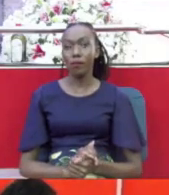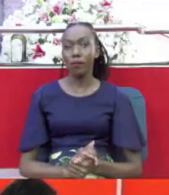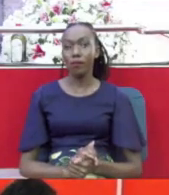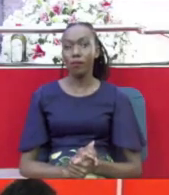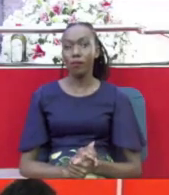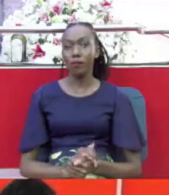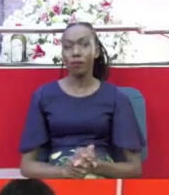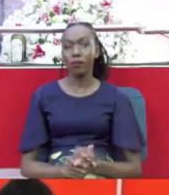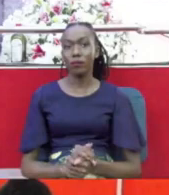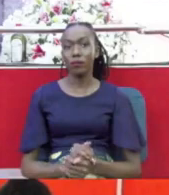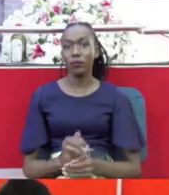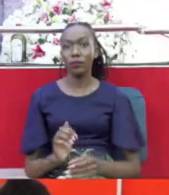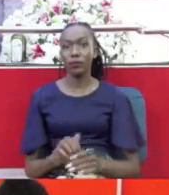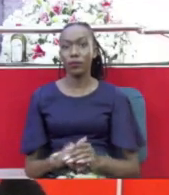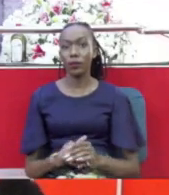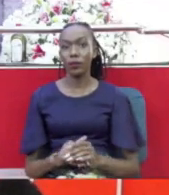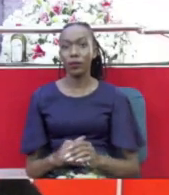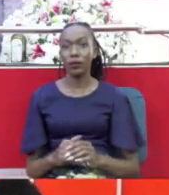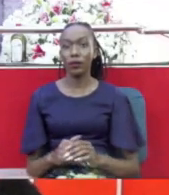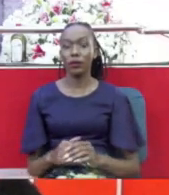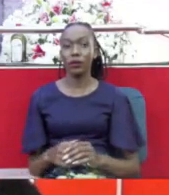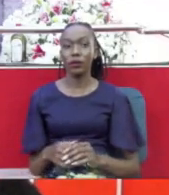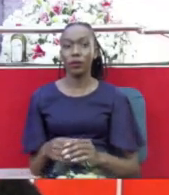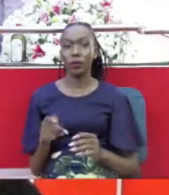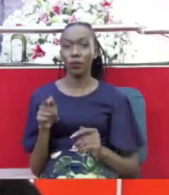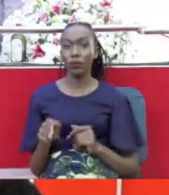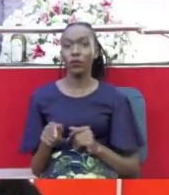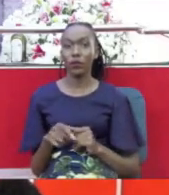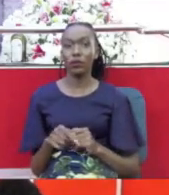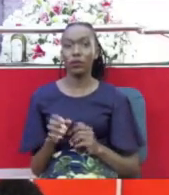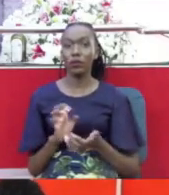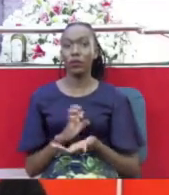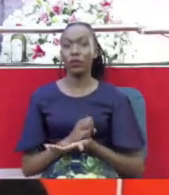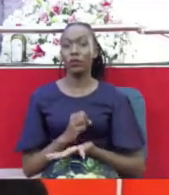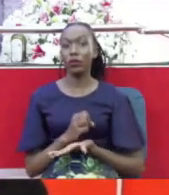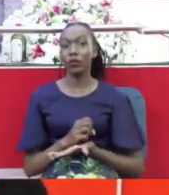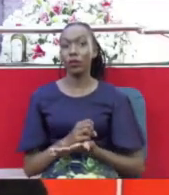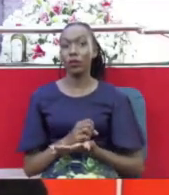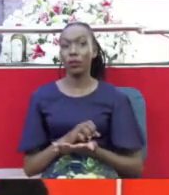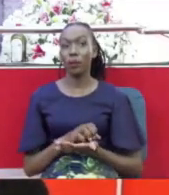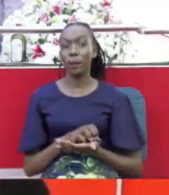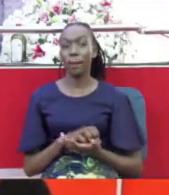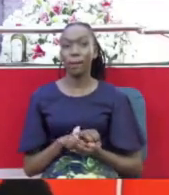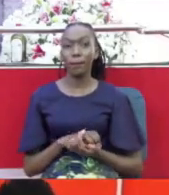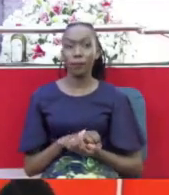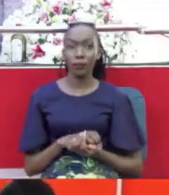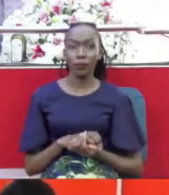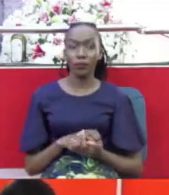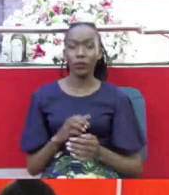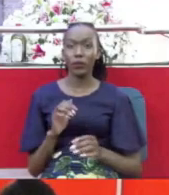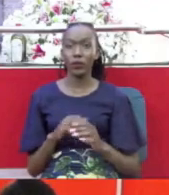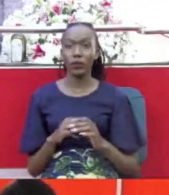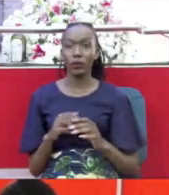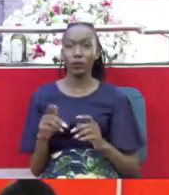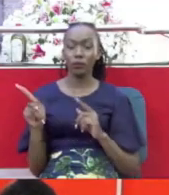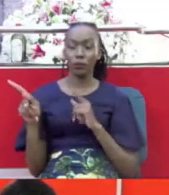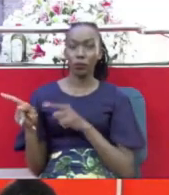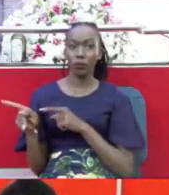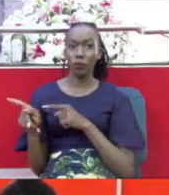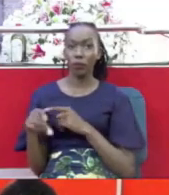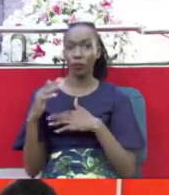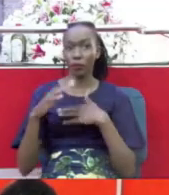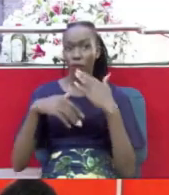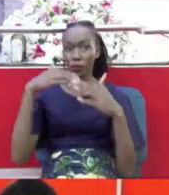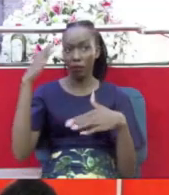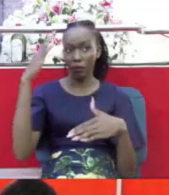In my current season, I teach theology at the School of Theology at Park University. And as you read the Bible,